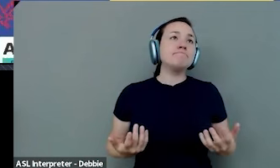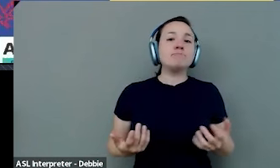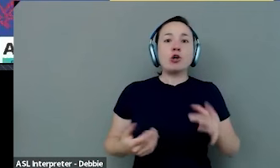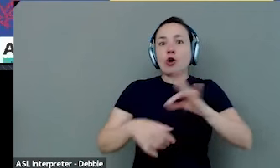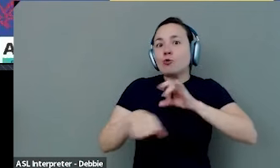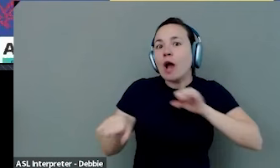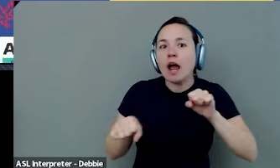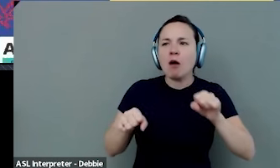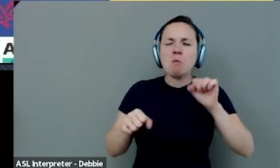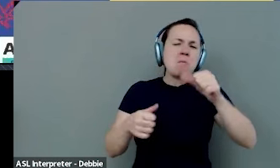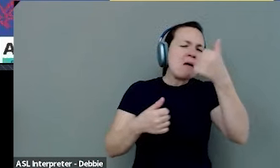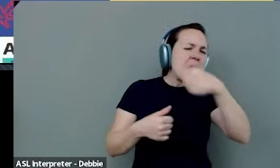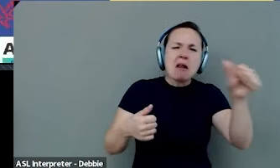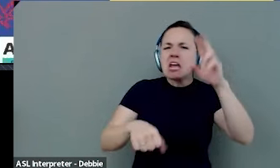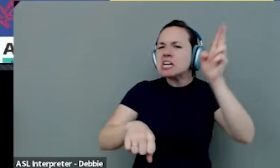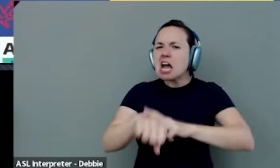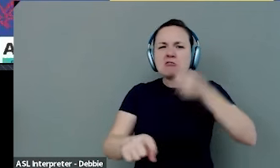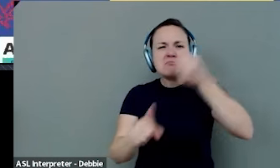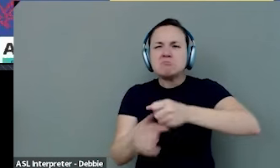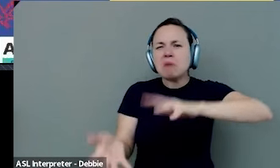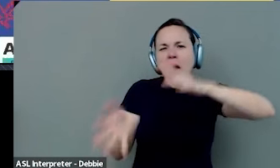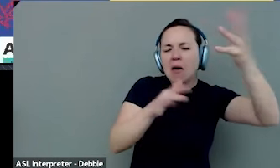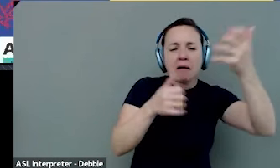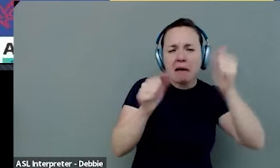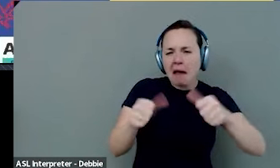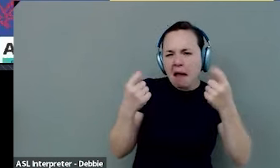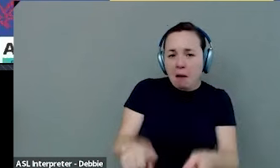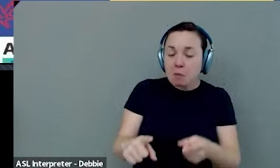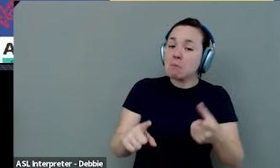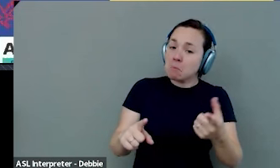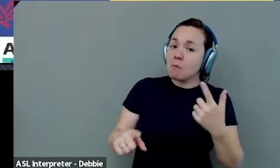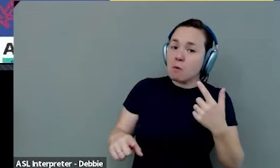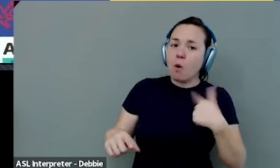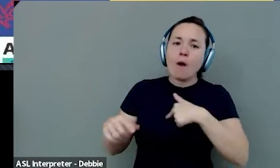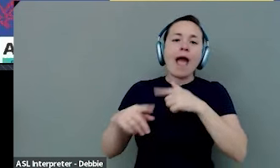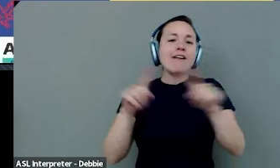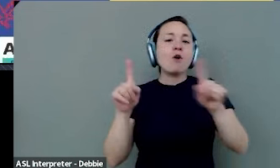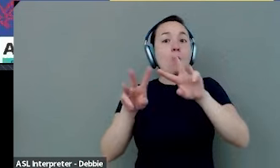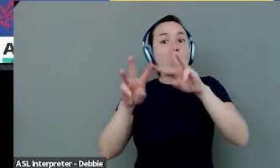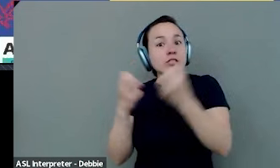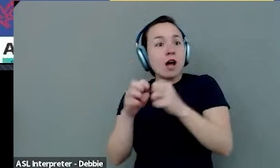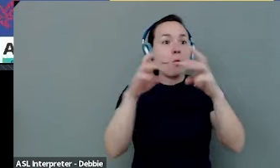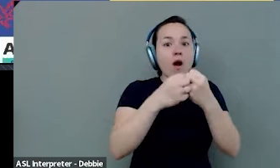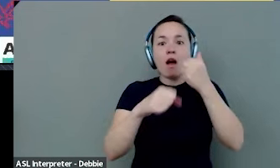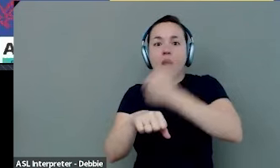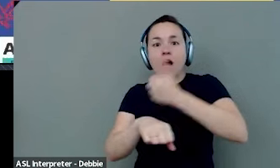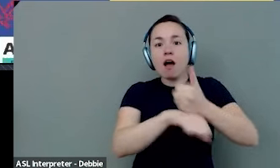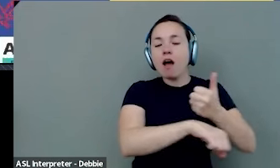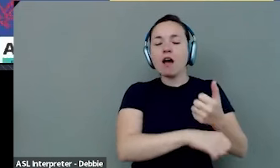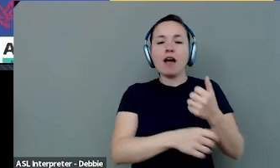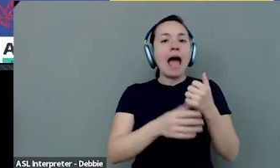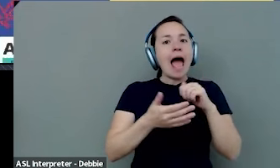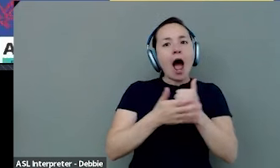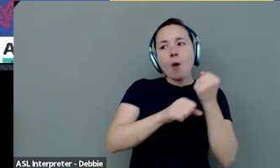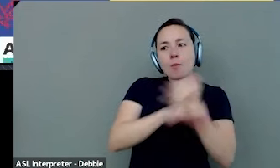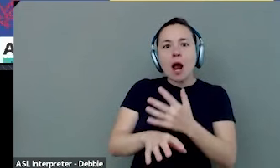earthquake, or any other natural disaster that might occur. We'll have different workshops, including preparing your pets or